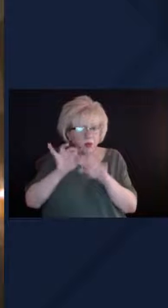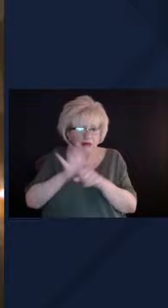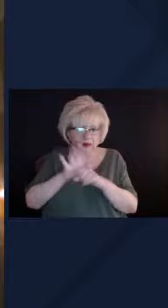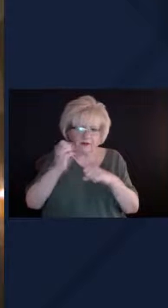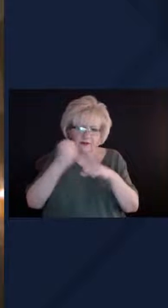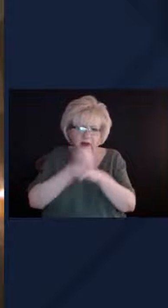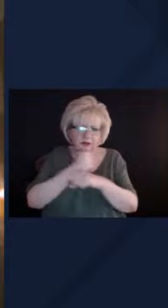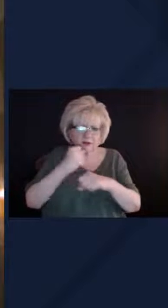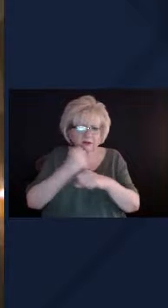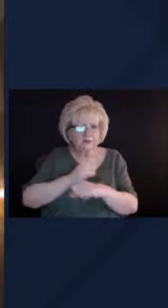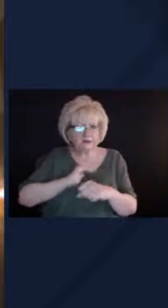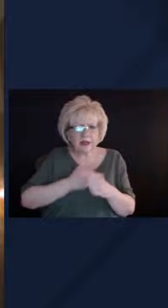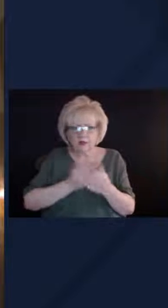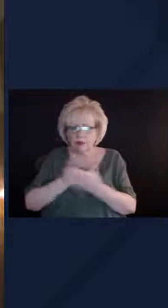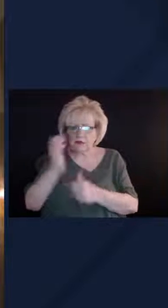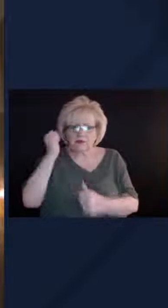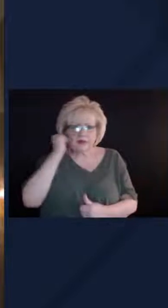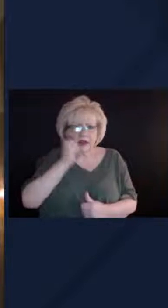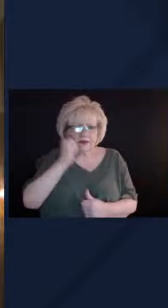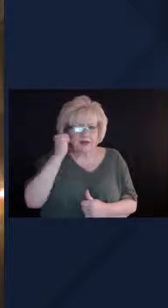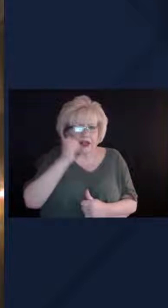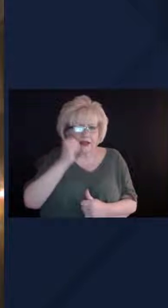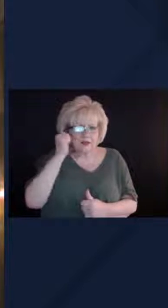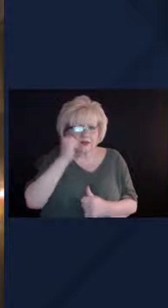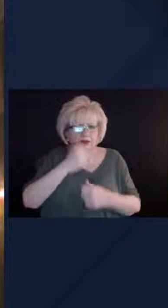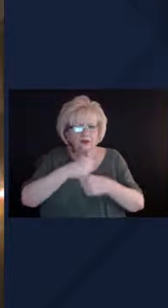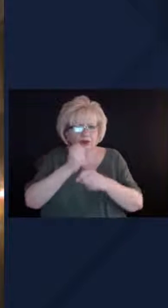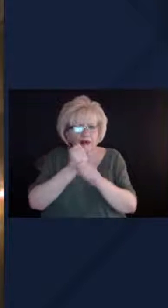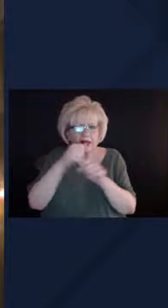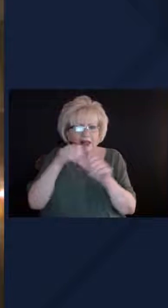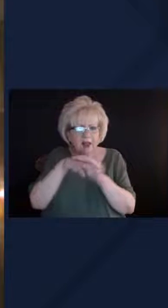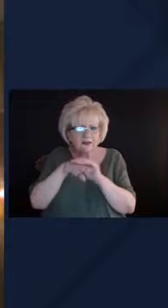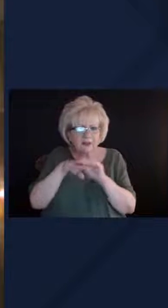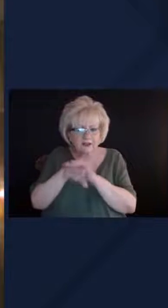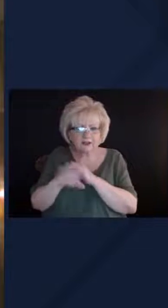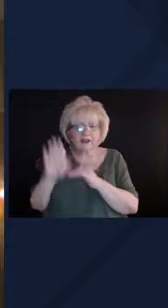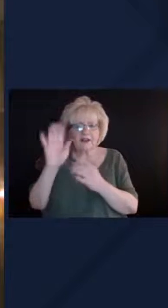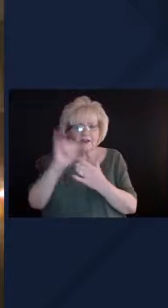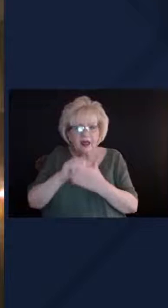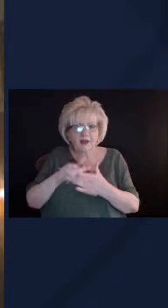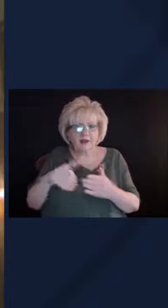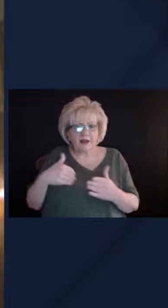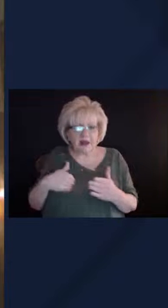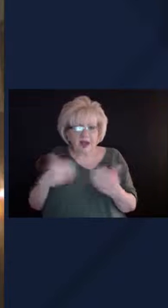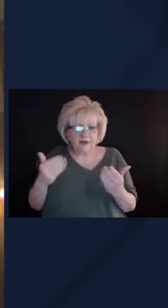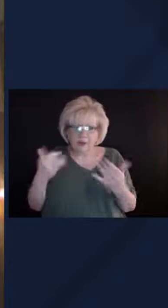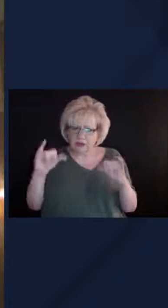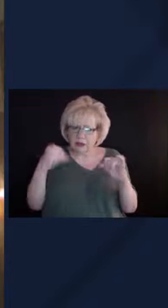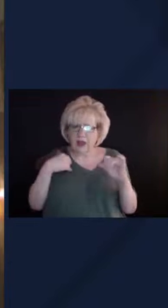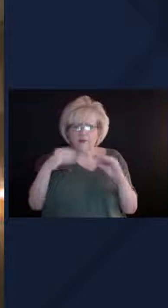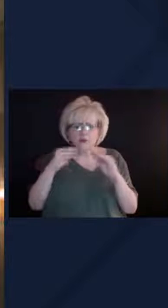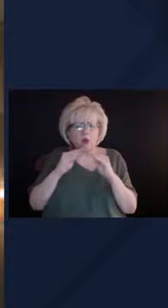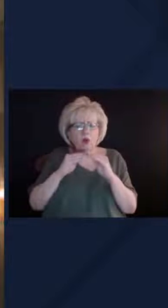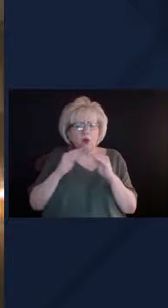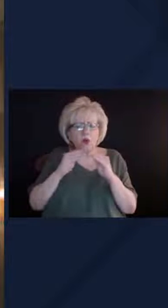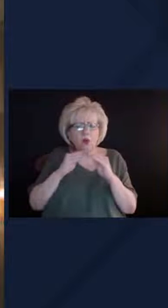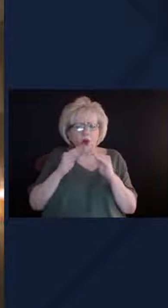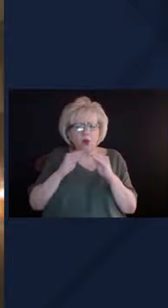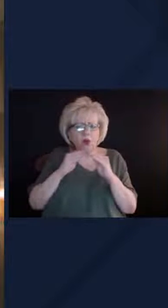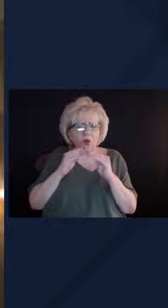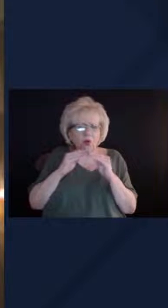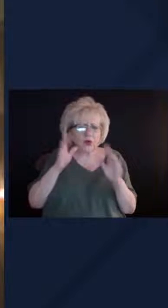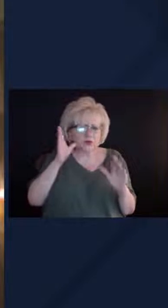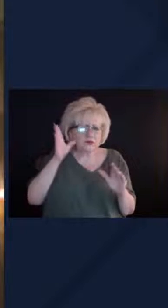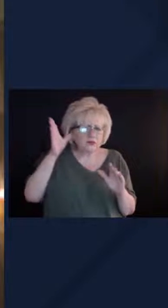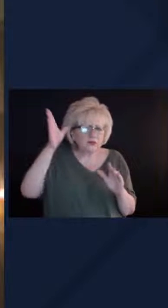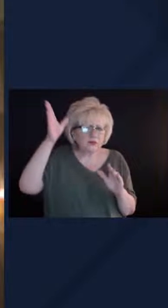every single day so we have the access that we have now. Now, we have a very long way to go. However,